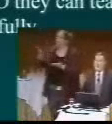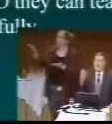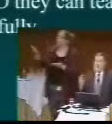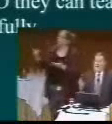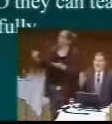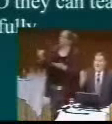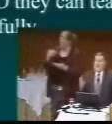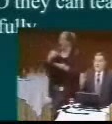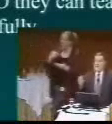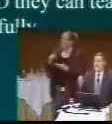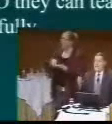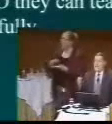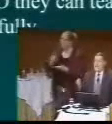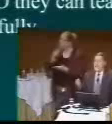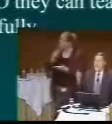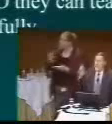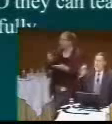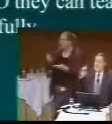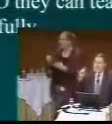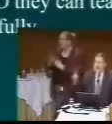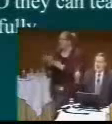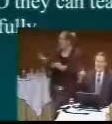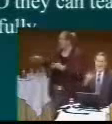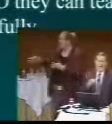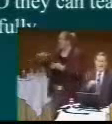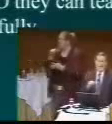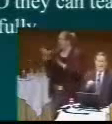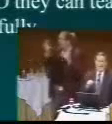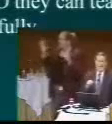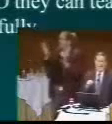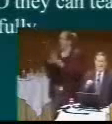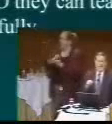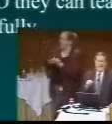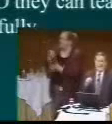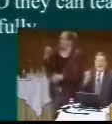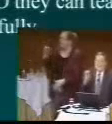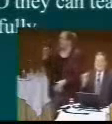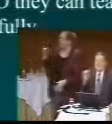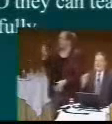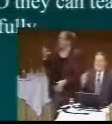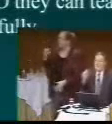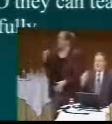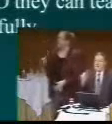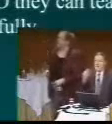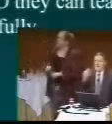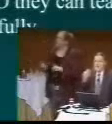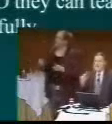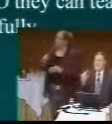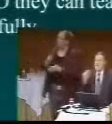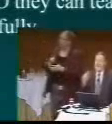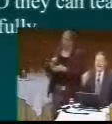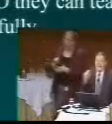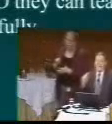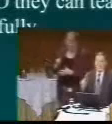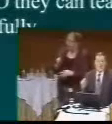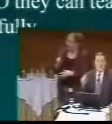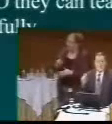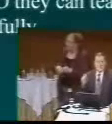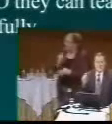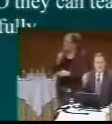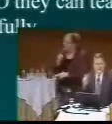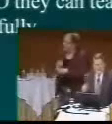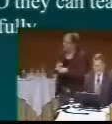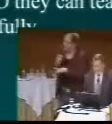whom books are not a great learning instrument. What's not right is to keep labeling the kids as the